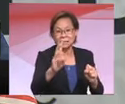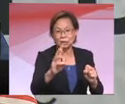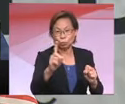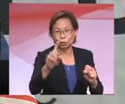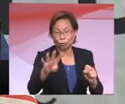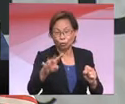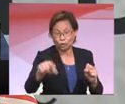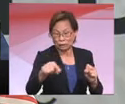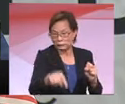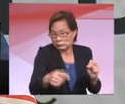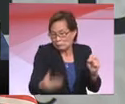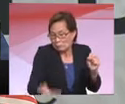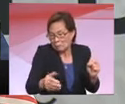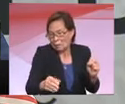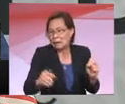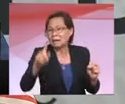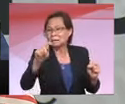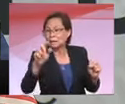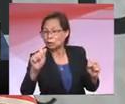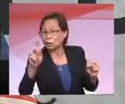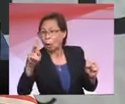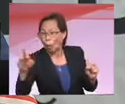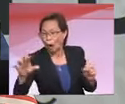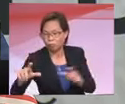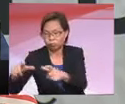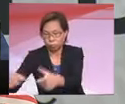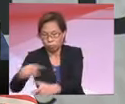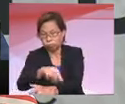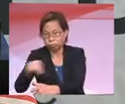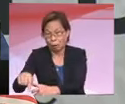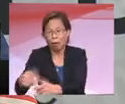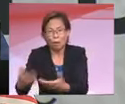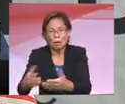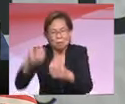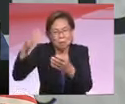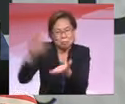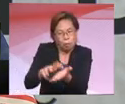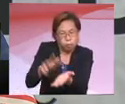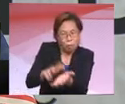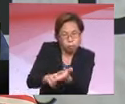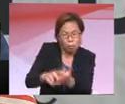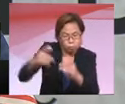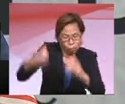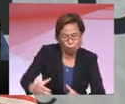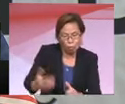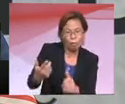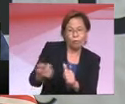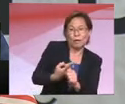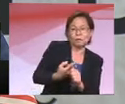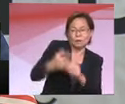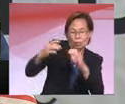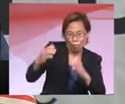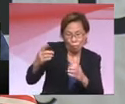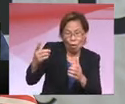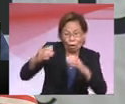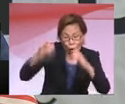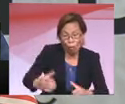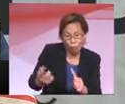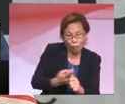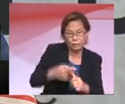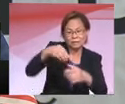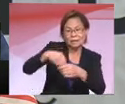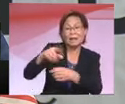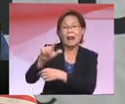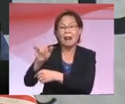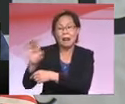D614G. But we have to confirm in our lab first before we can make any statement out of it. So although our suspicion is high,